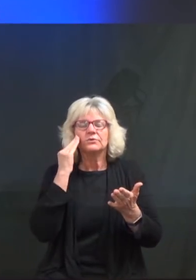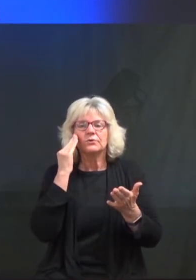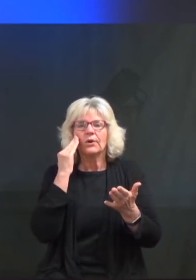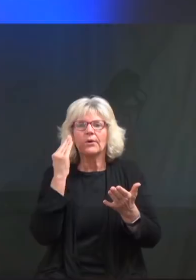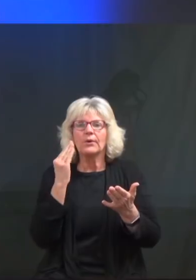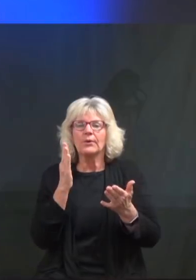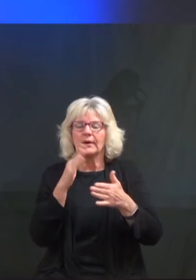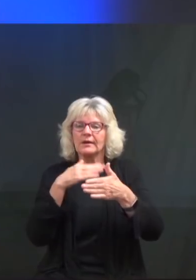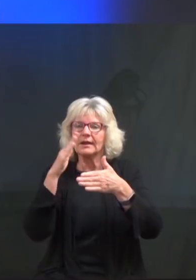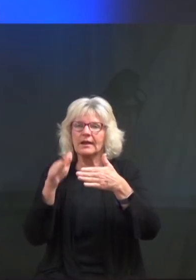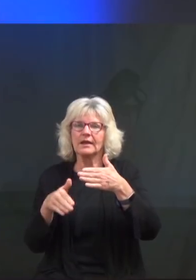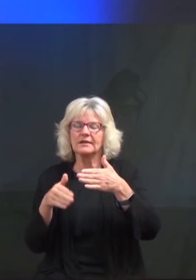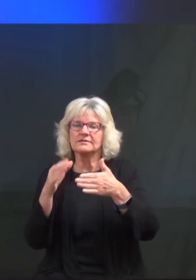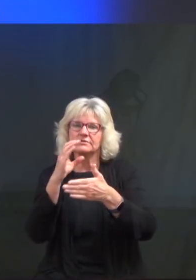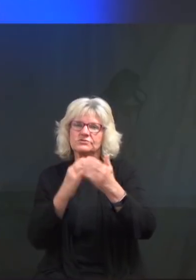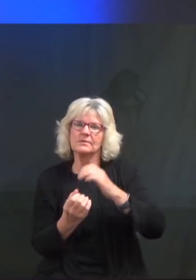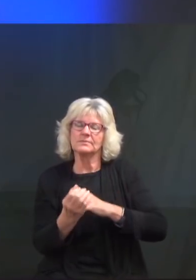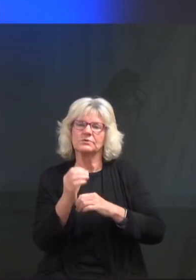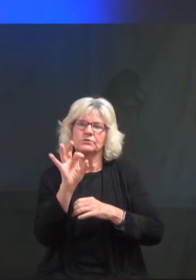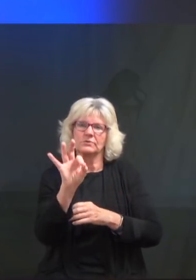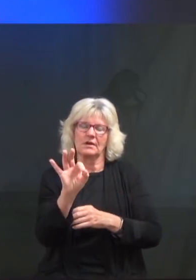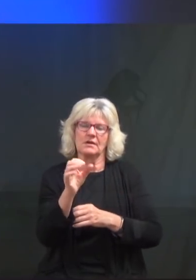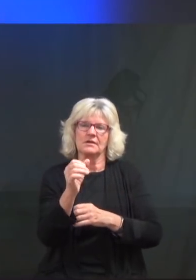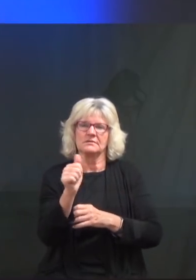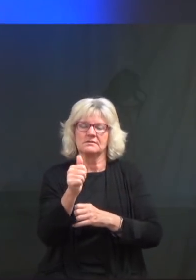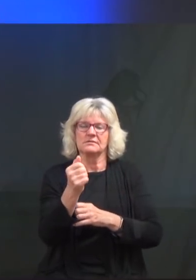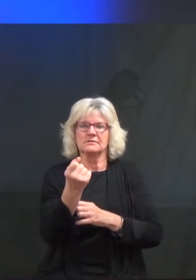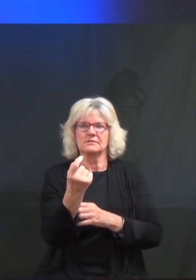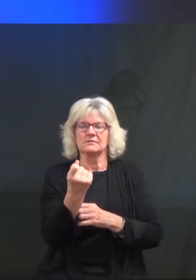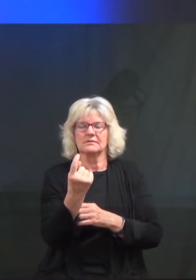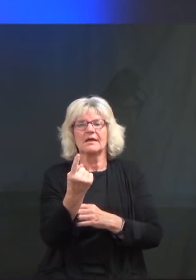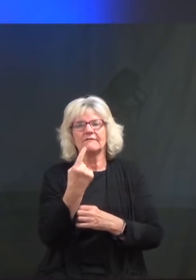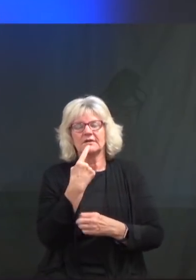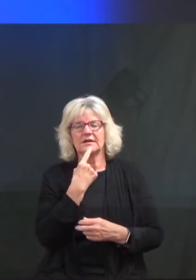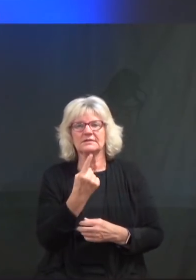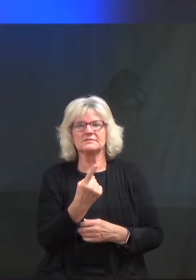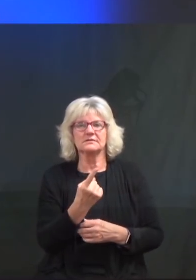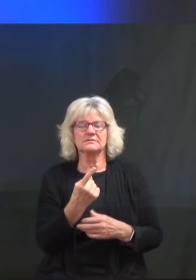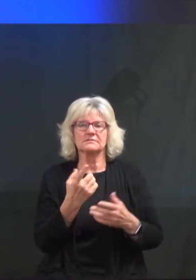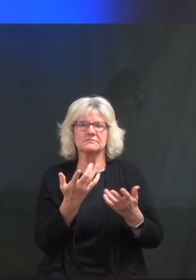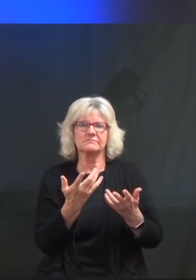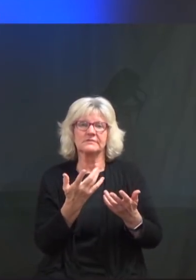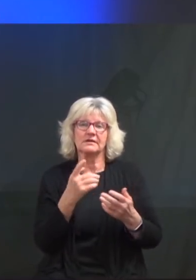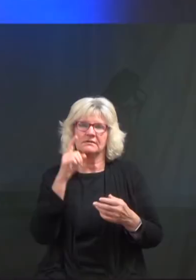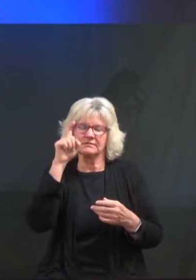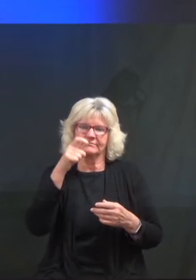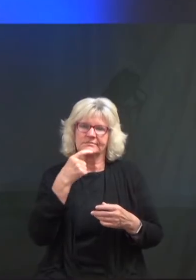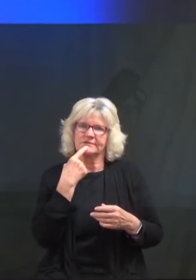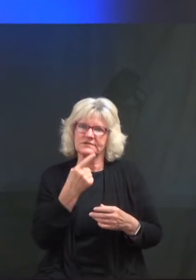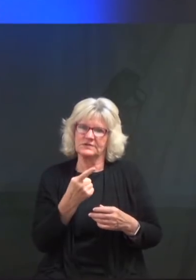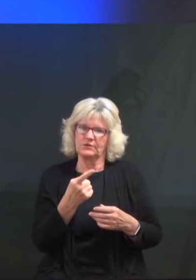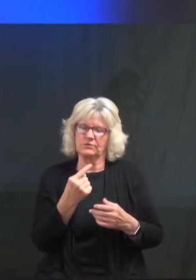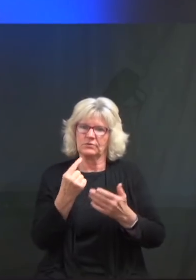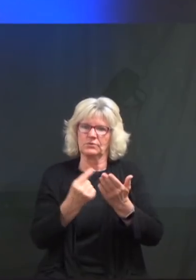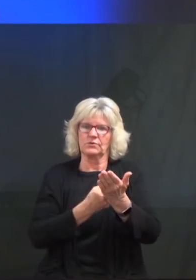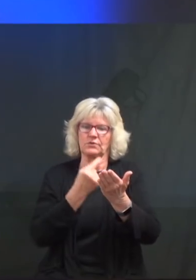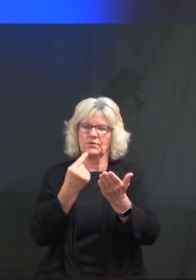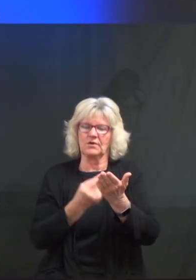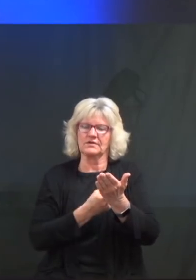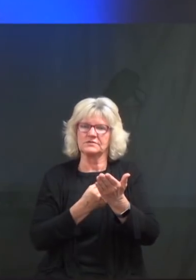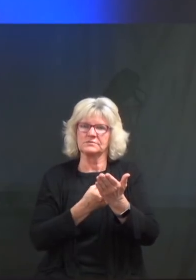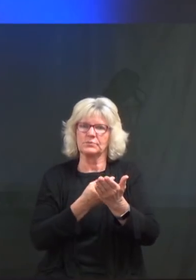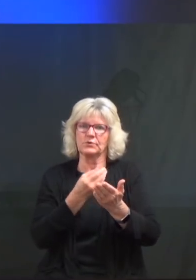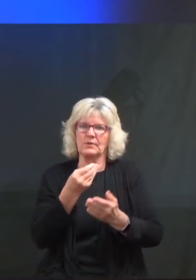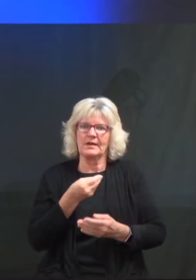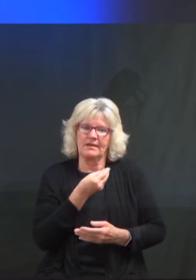need to know. And he ends around chapters 9, 10, and 11. He says, but I got to tell you what. The gospel that was given to